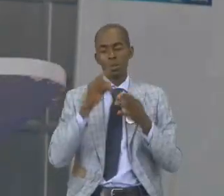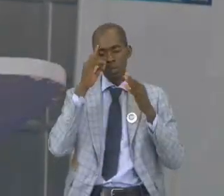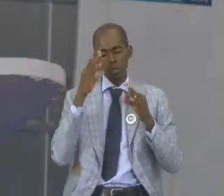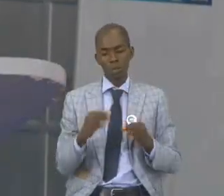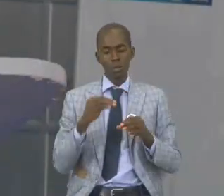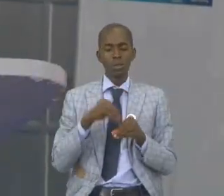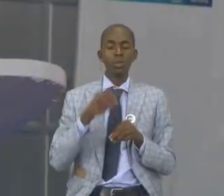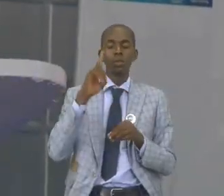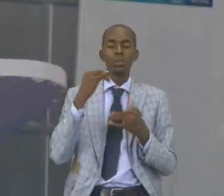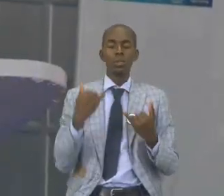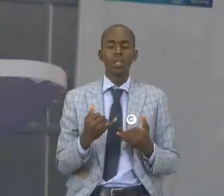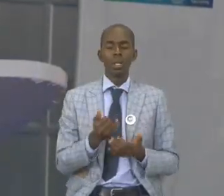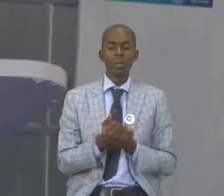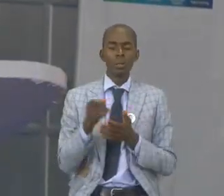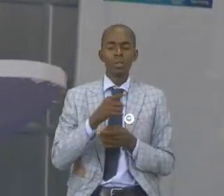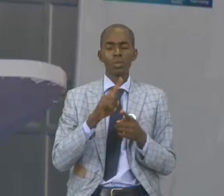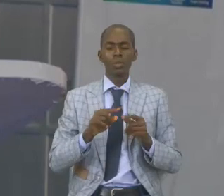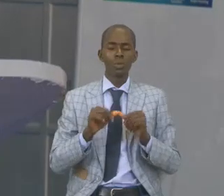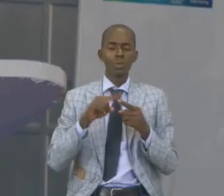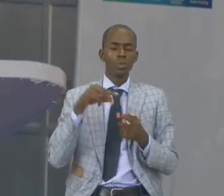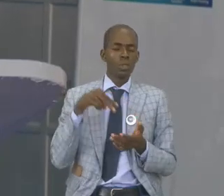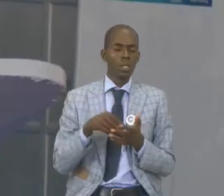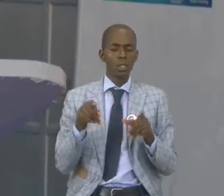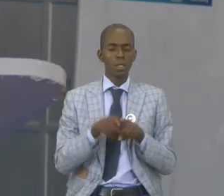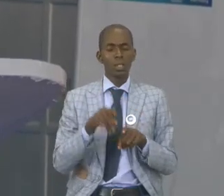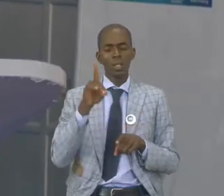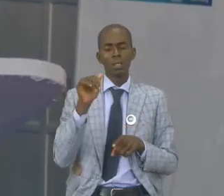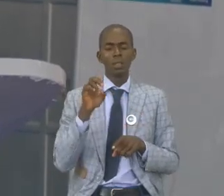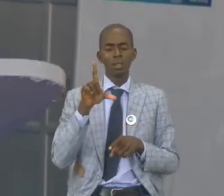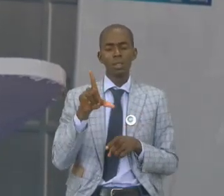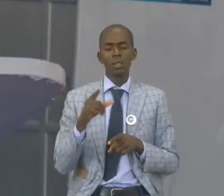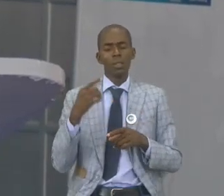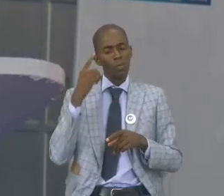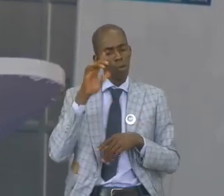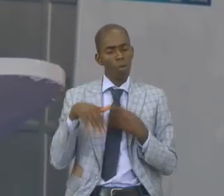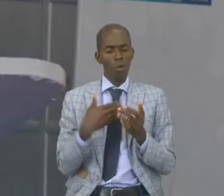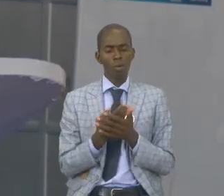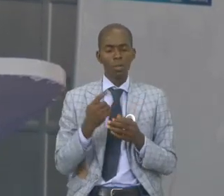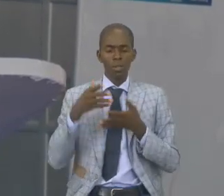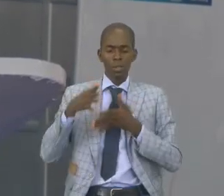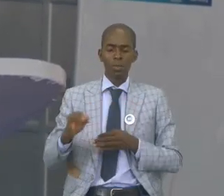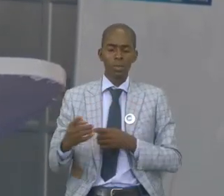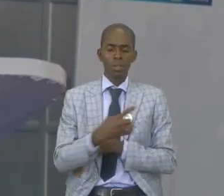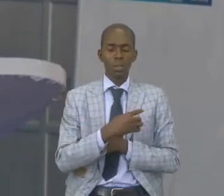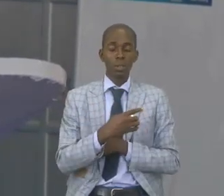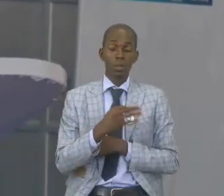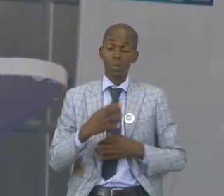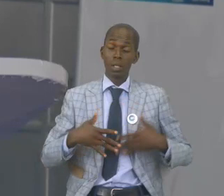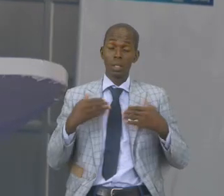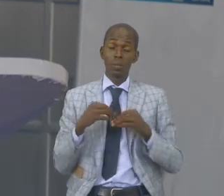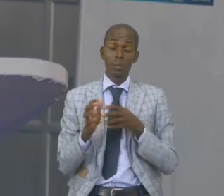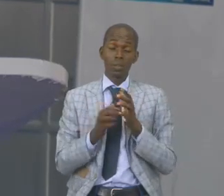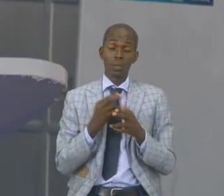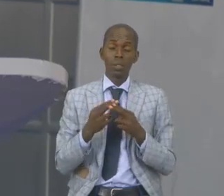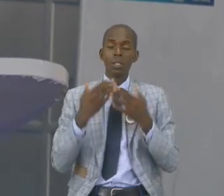like Daniel for the rest of their lives, grant unto them in Jesus' name. Thank you because you